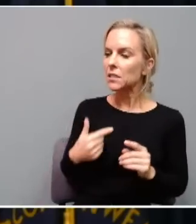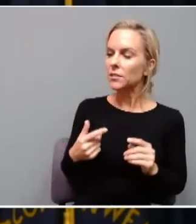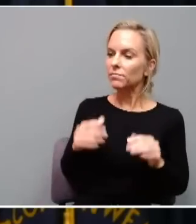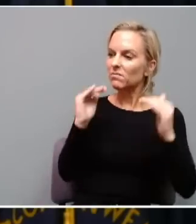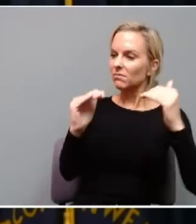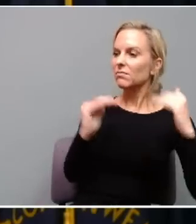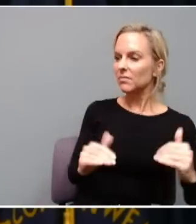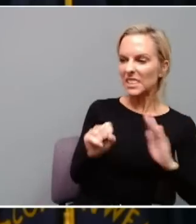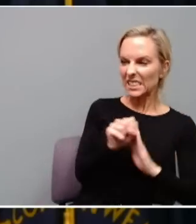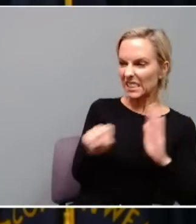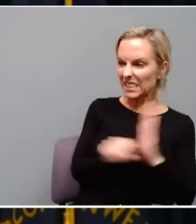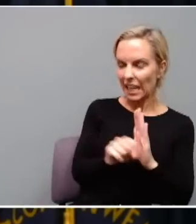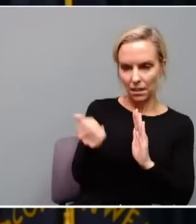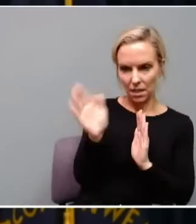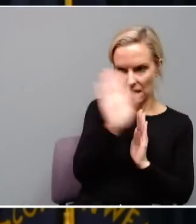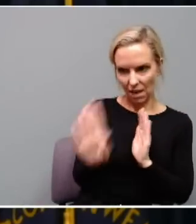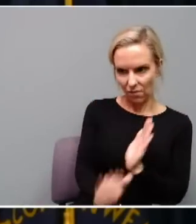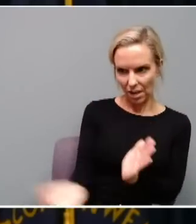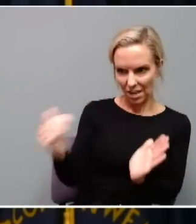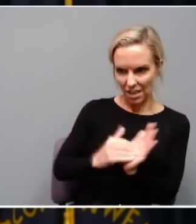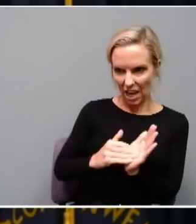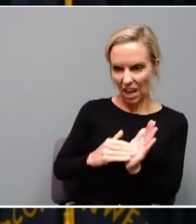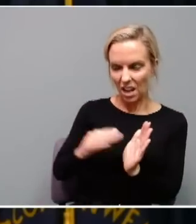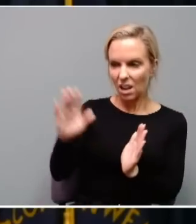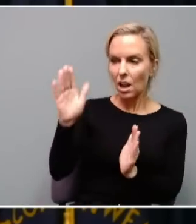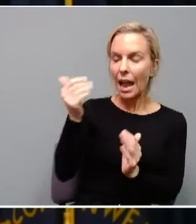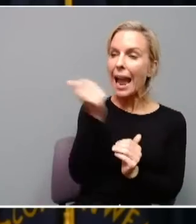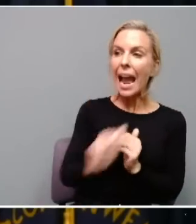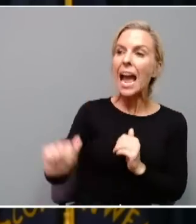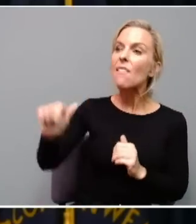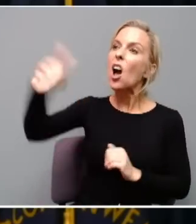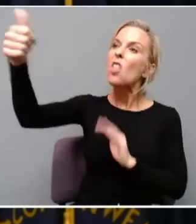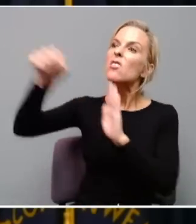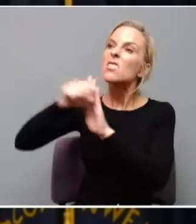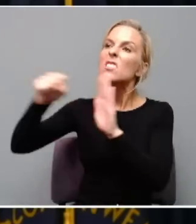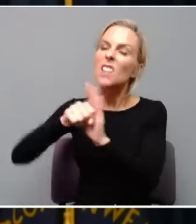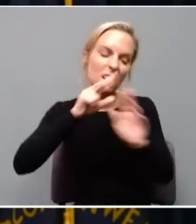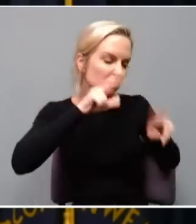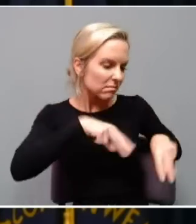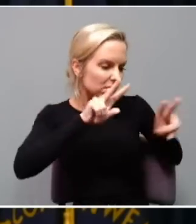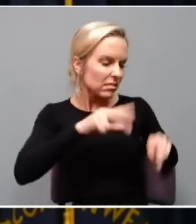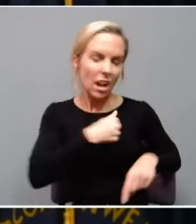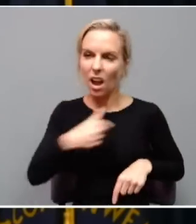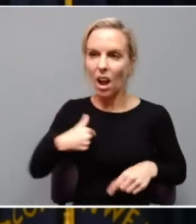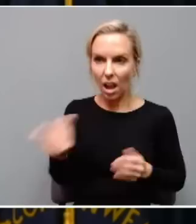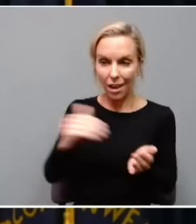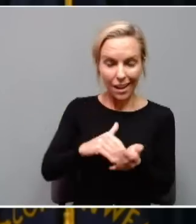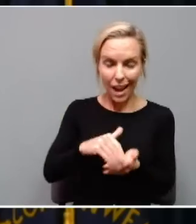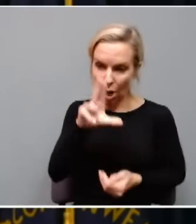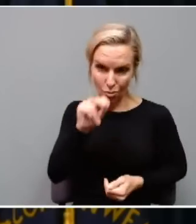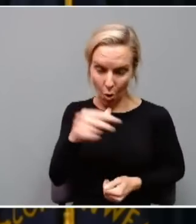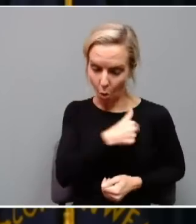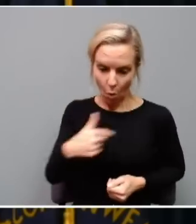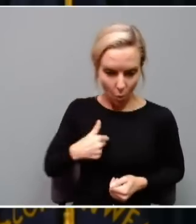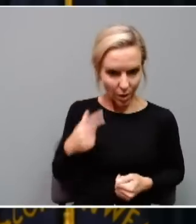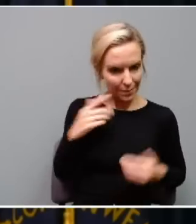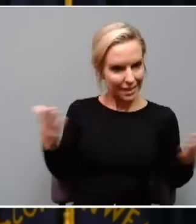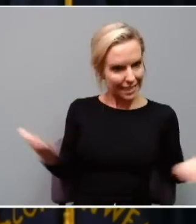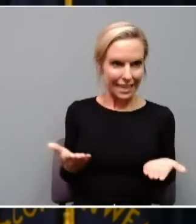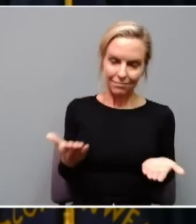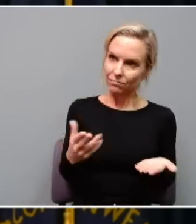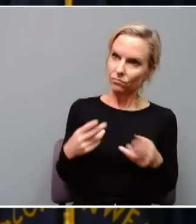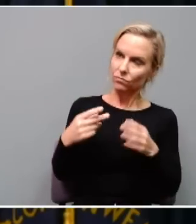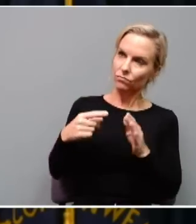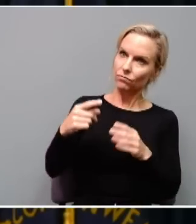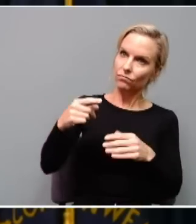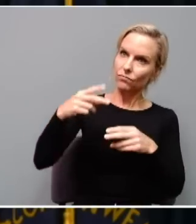No one will look down their nose at us ever again. We're going to be the destination. And we're being talked about in boardrooms